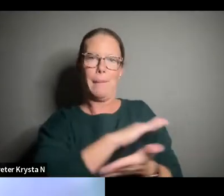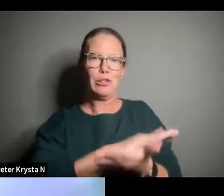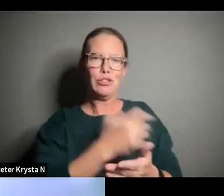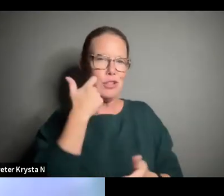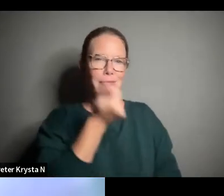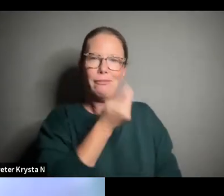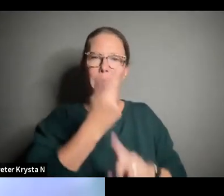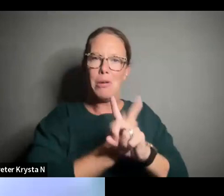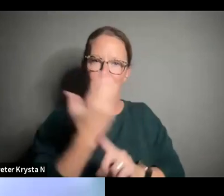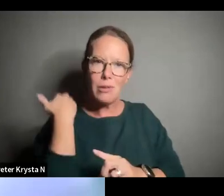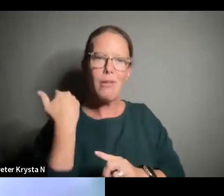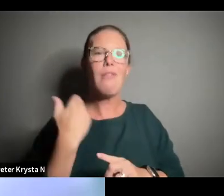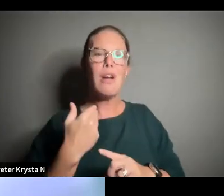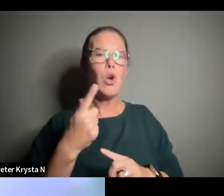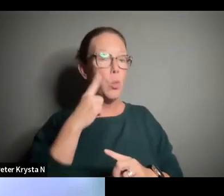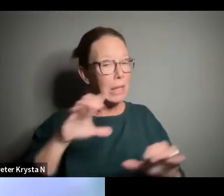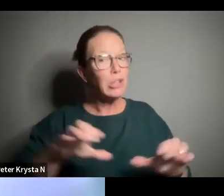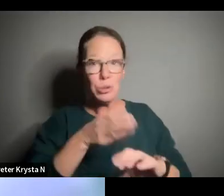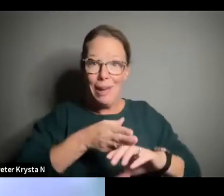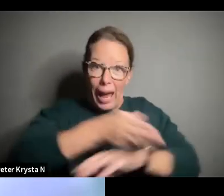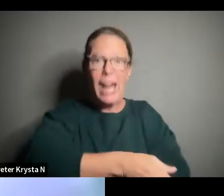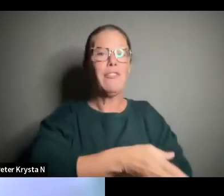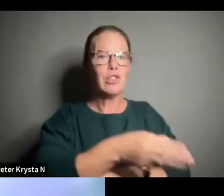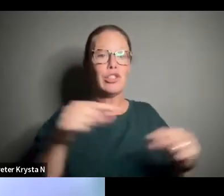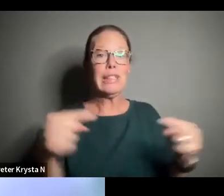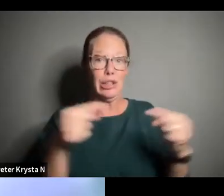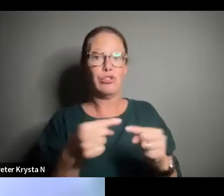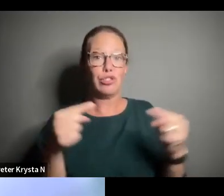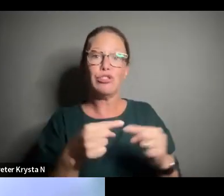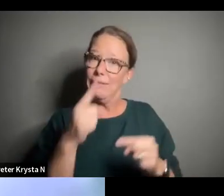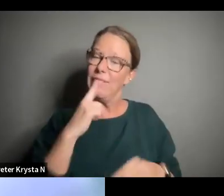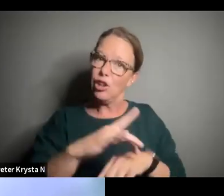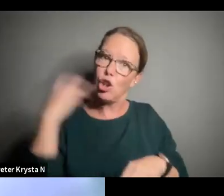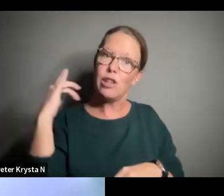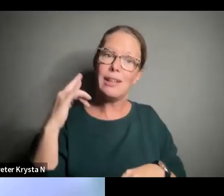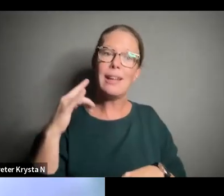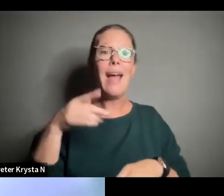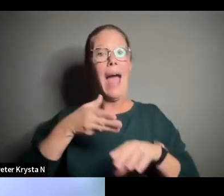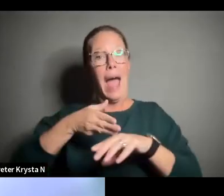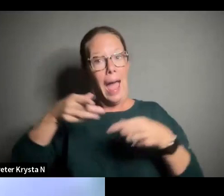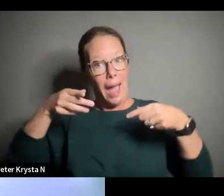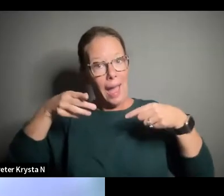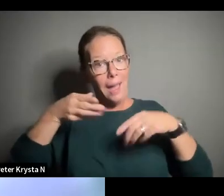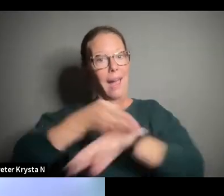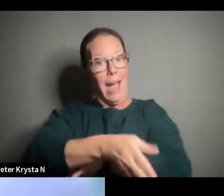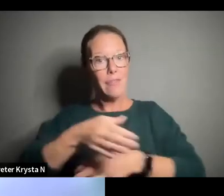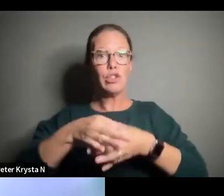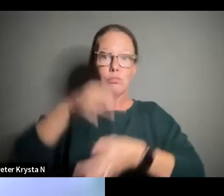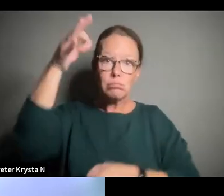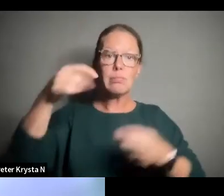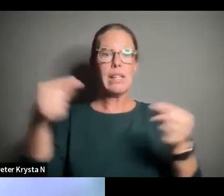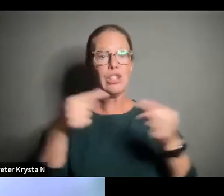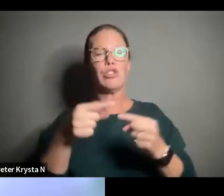showing we can do this very early after injury. In my trauma hospital, after your spinal cord injury and you're stabilized from